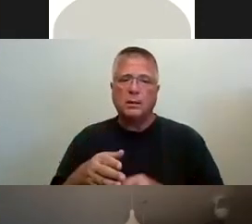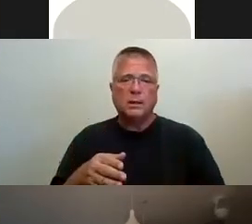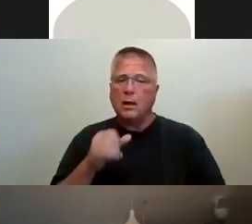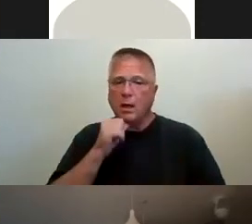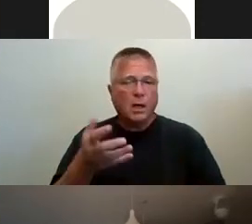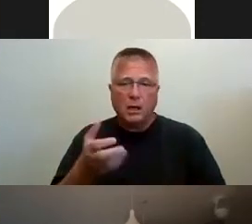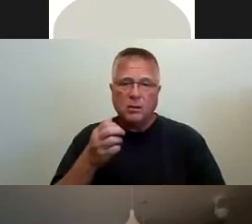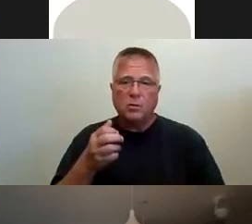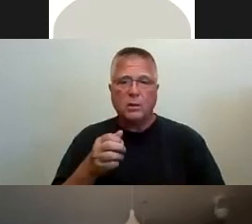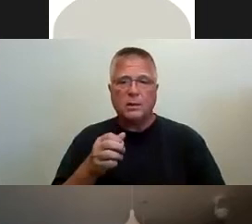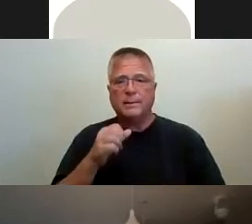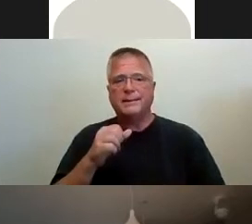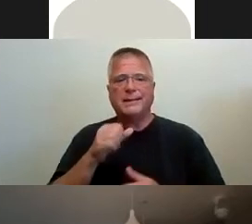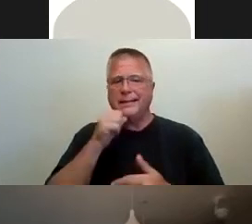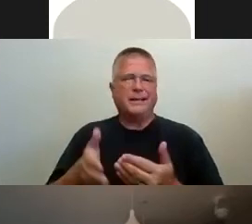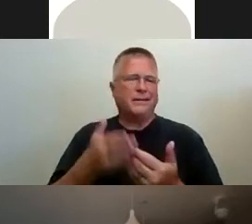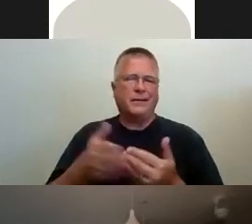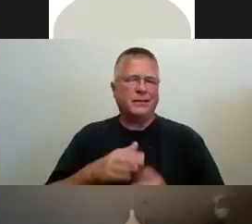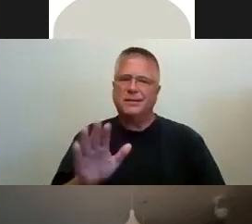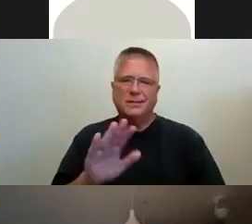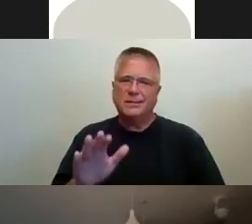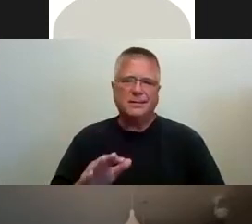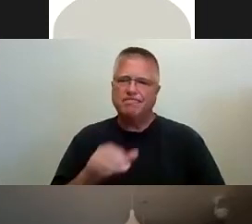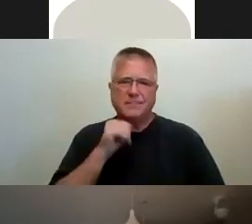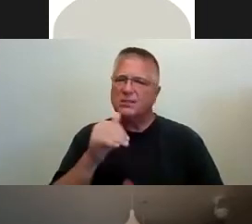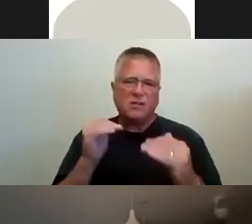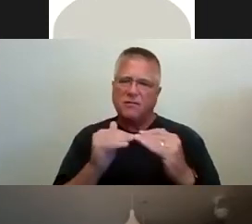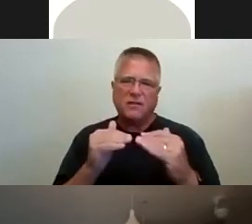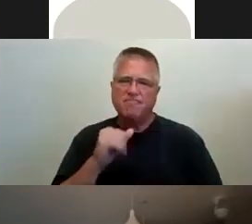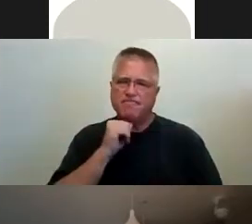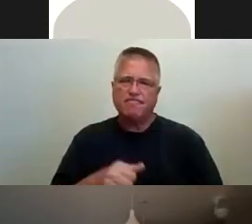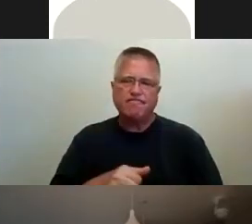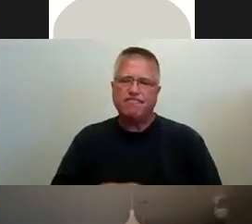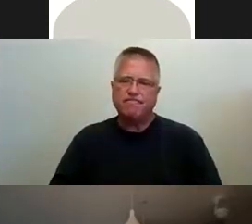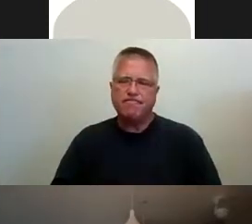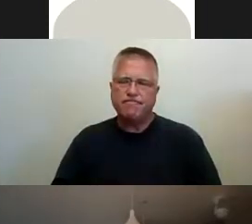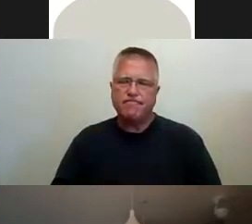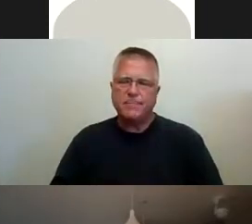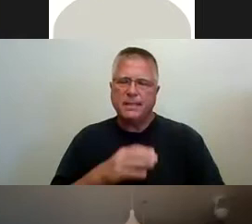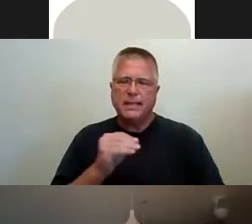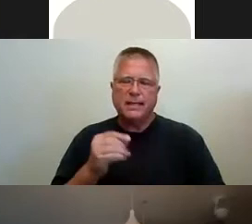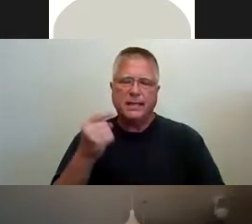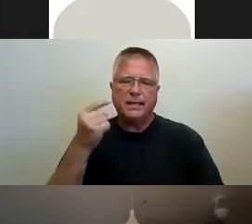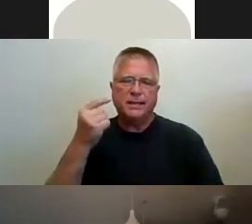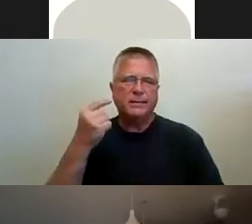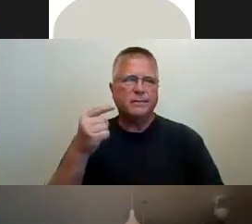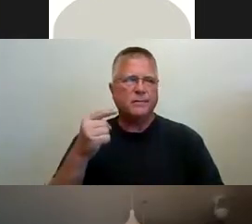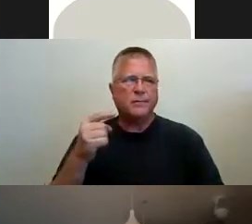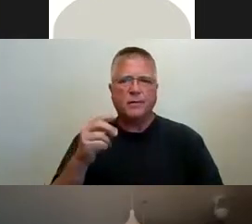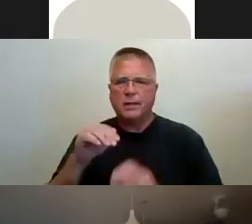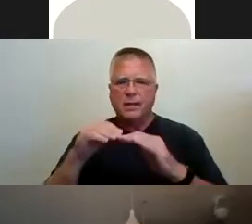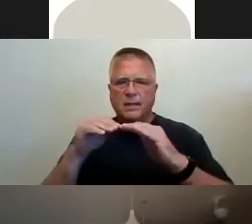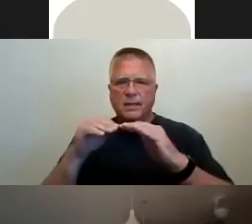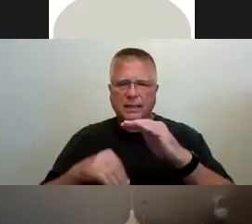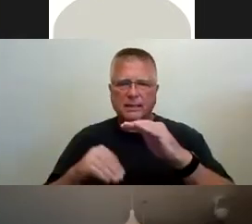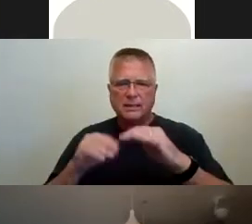be inconvenienced, and I don't think that's fair. And just for less than 2% of the